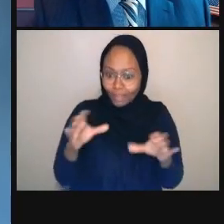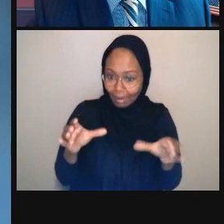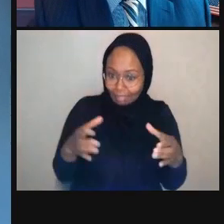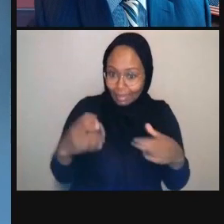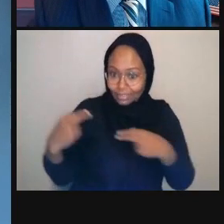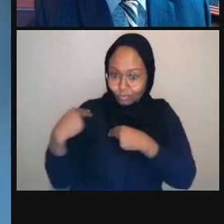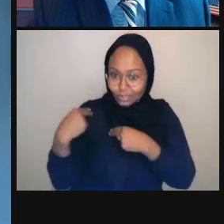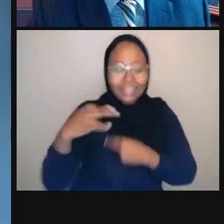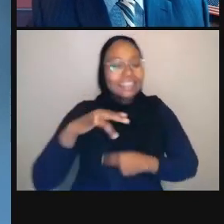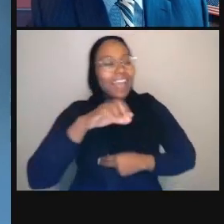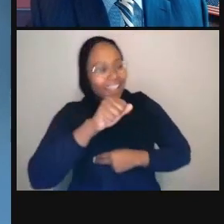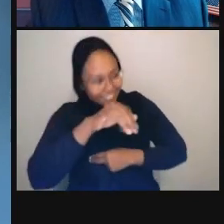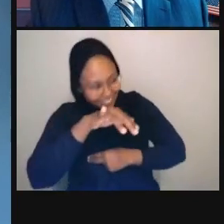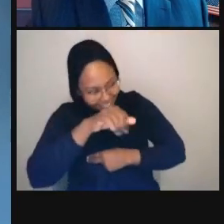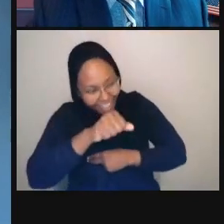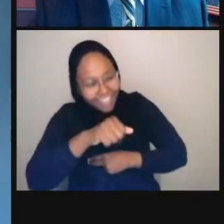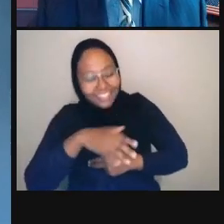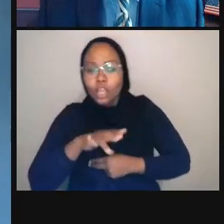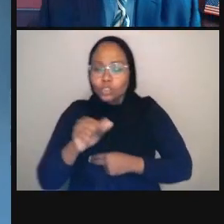so